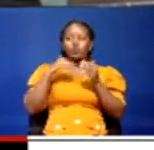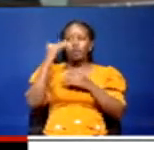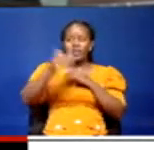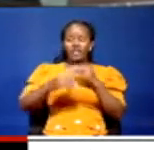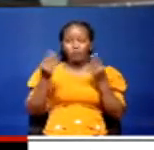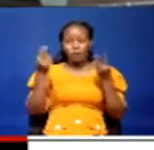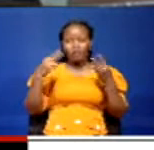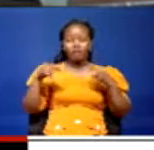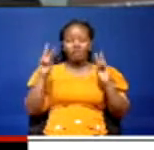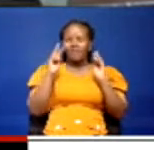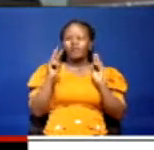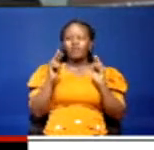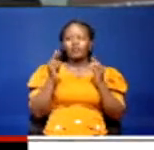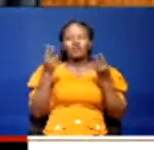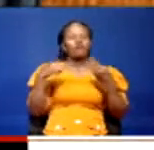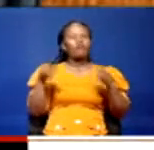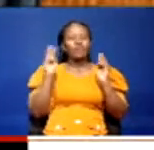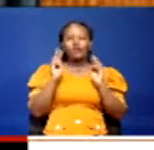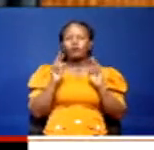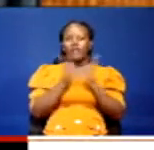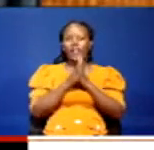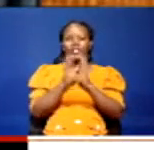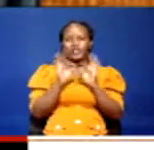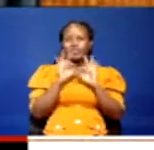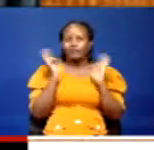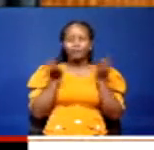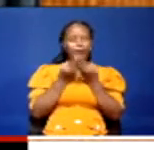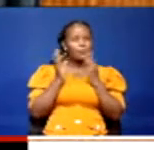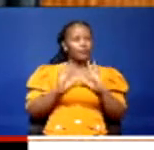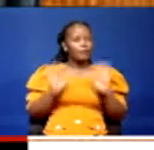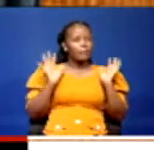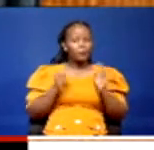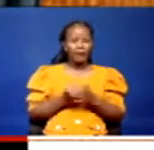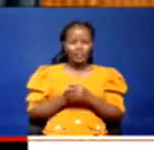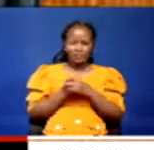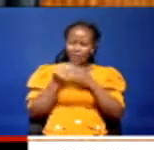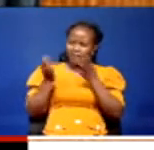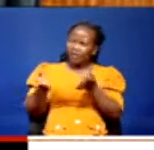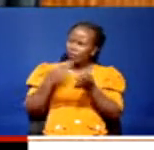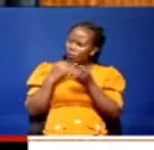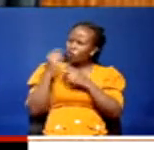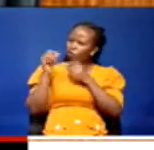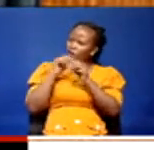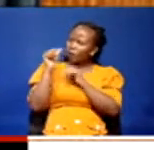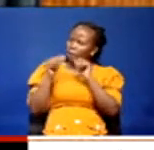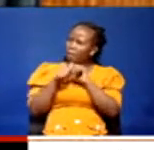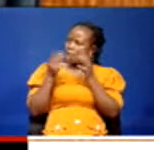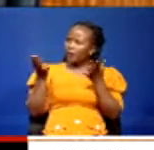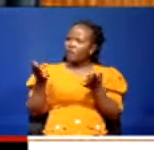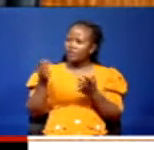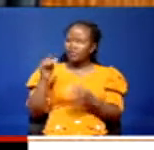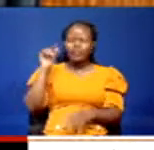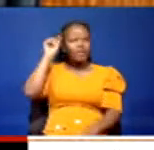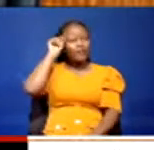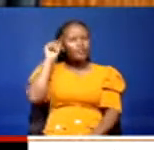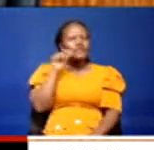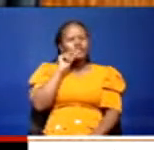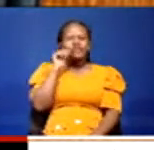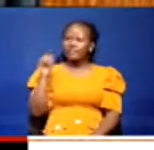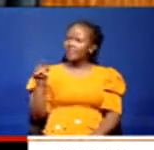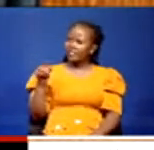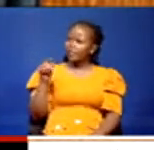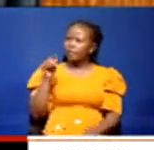number three is going to be family. All right. So I want us to talk about the gender agenda, and